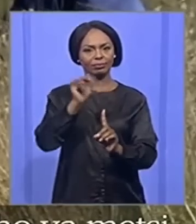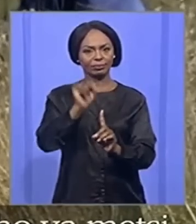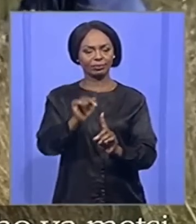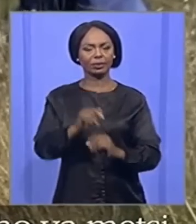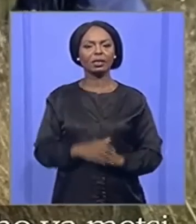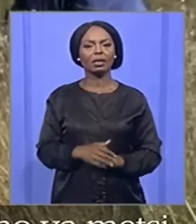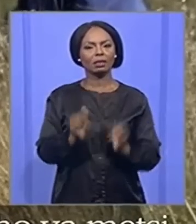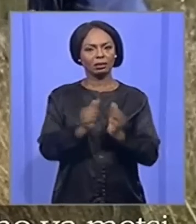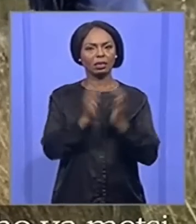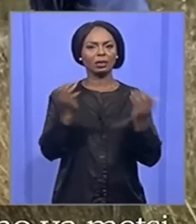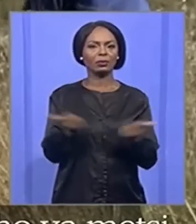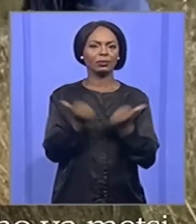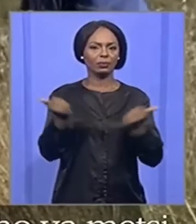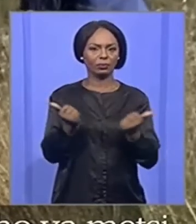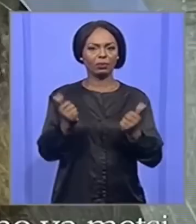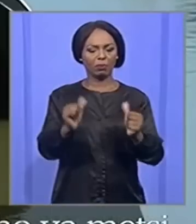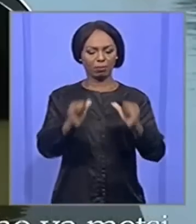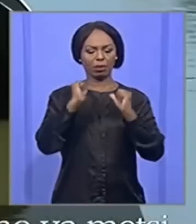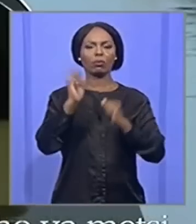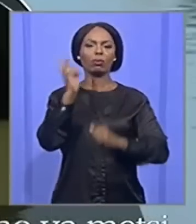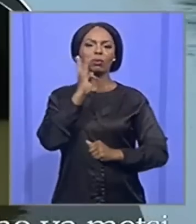have started recovering water.